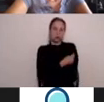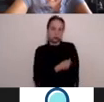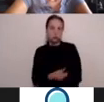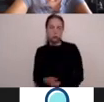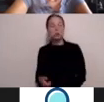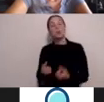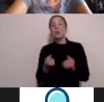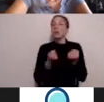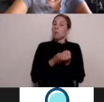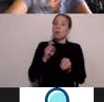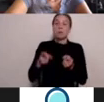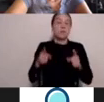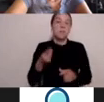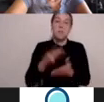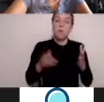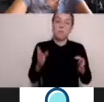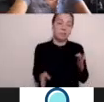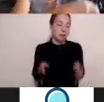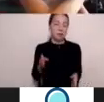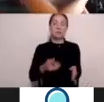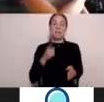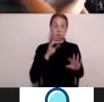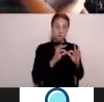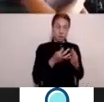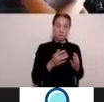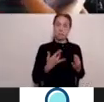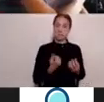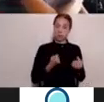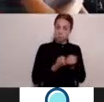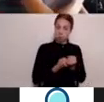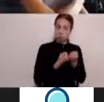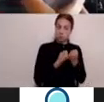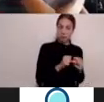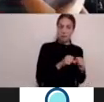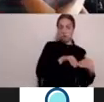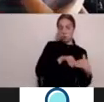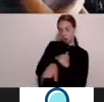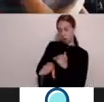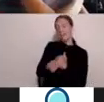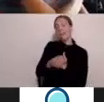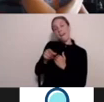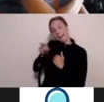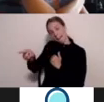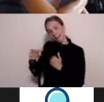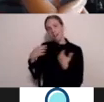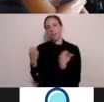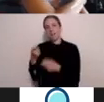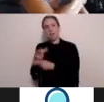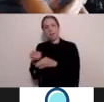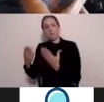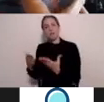For families to feel supported and safe in going in, and then for the healthcare providers to also offer a safe environment for